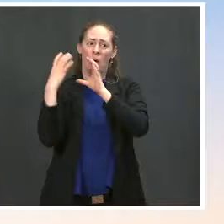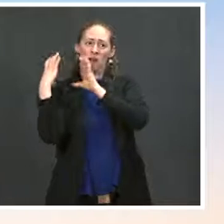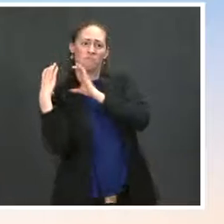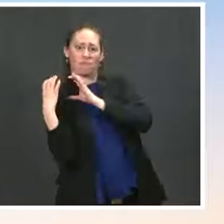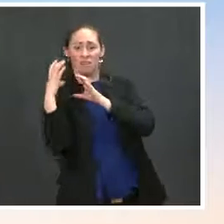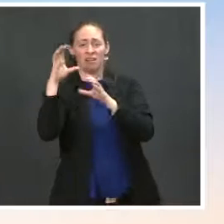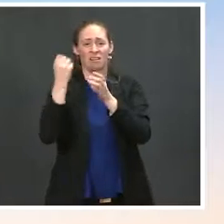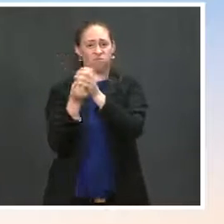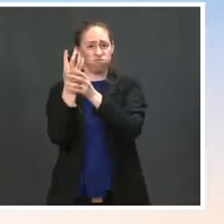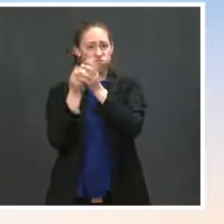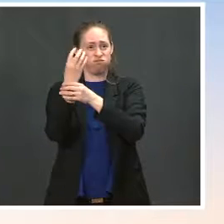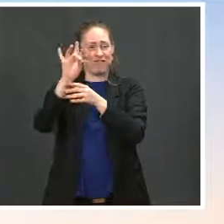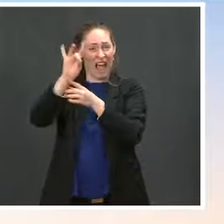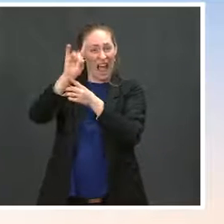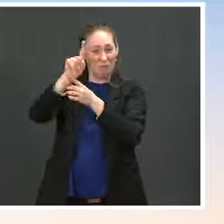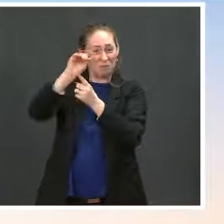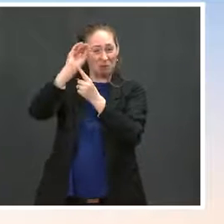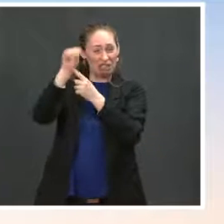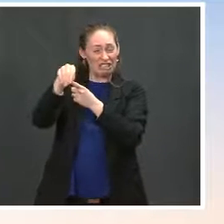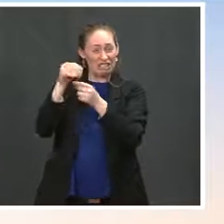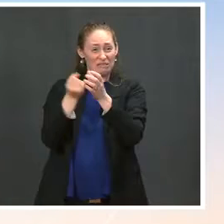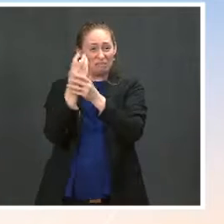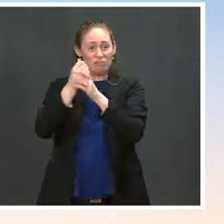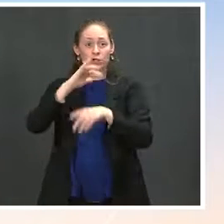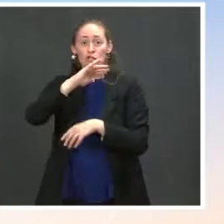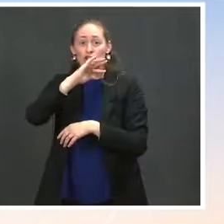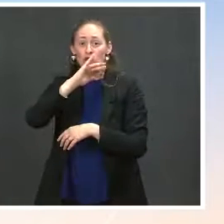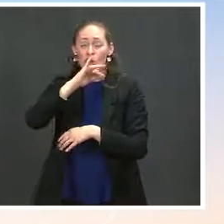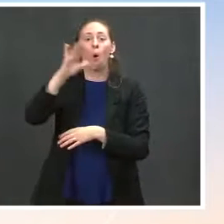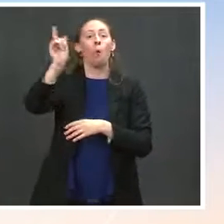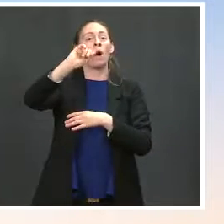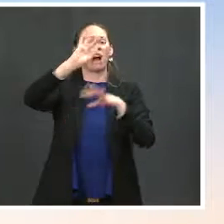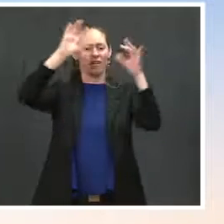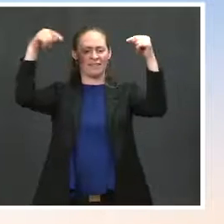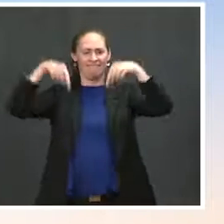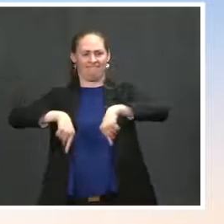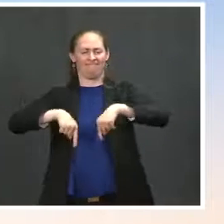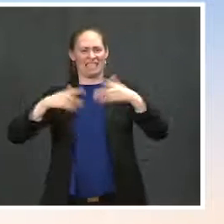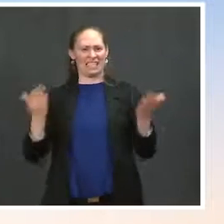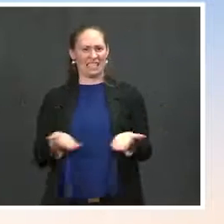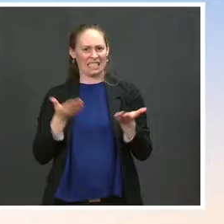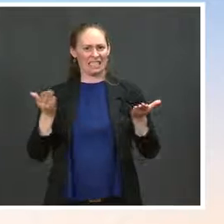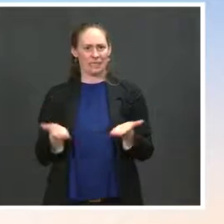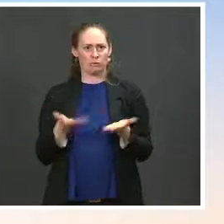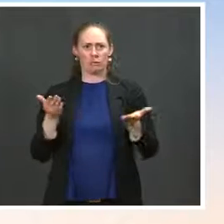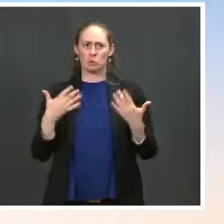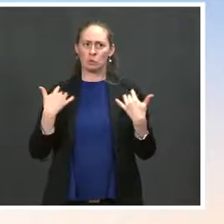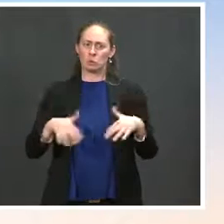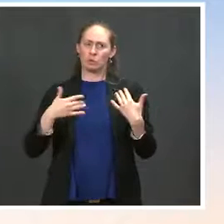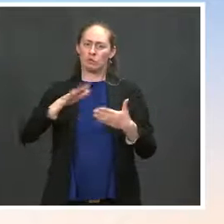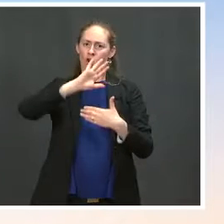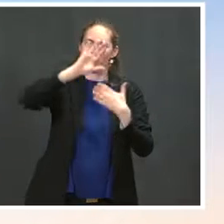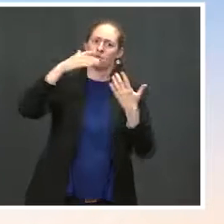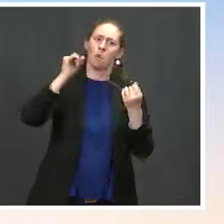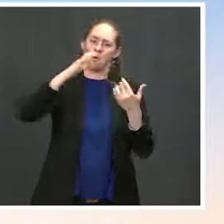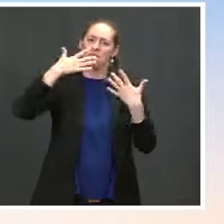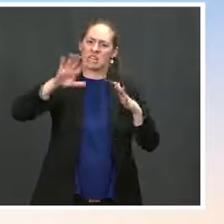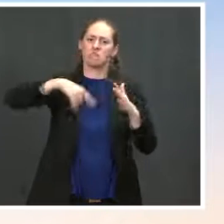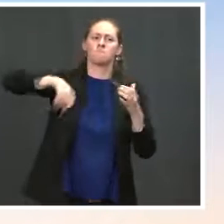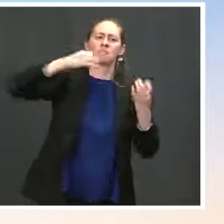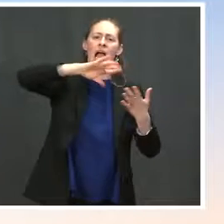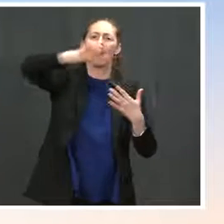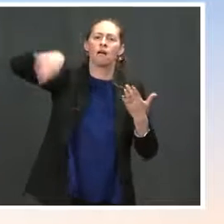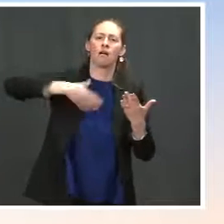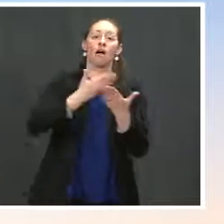emissions. All 20 of them were here today. And almost all 20 of them were pledging to do additional things.